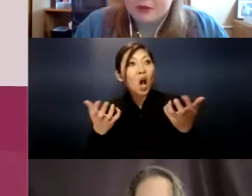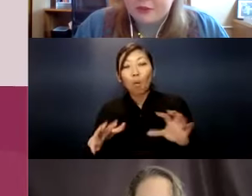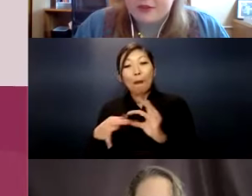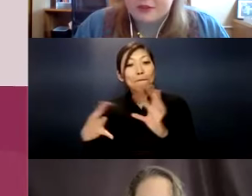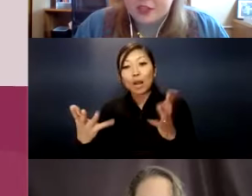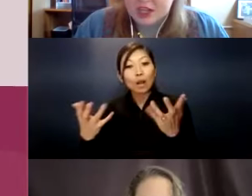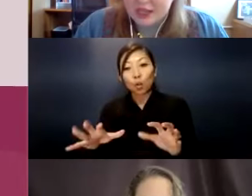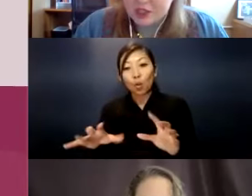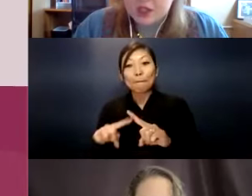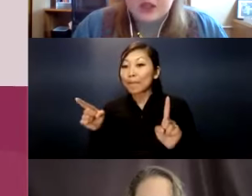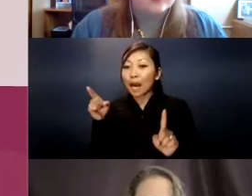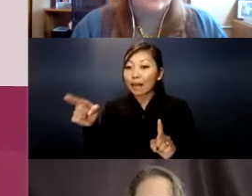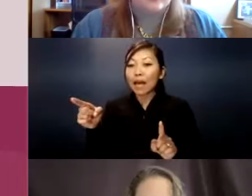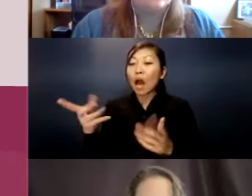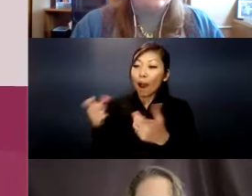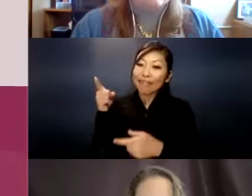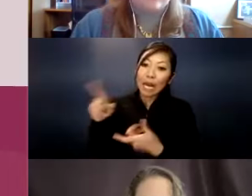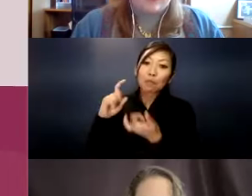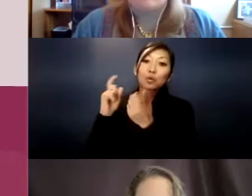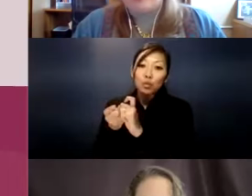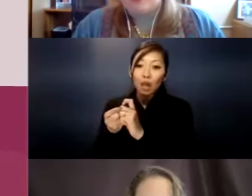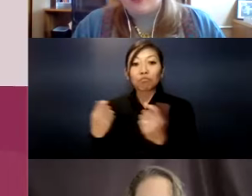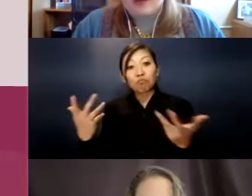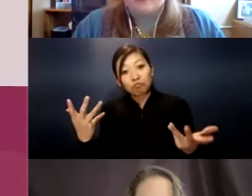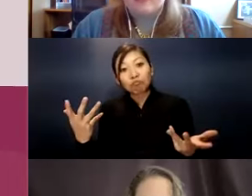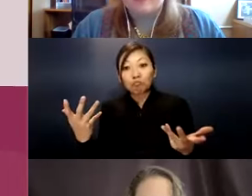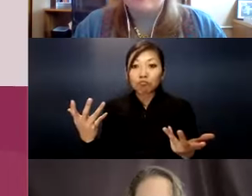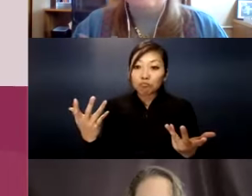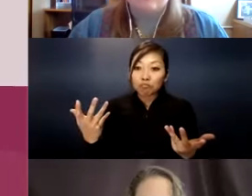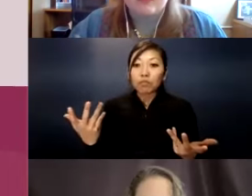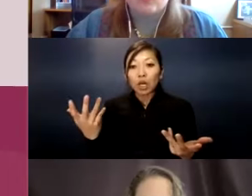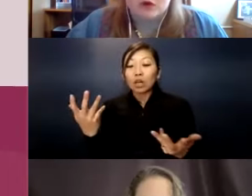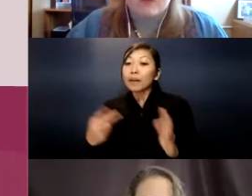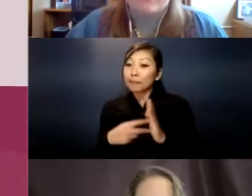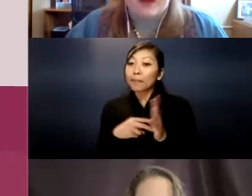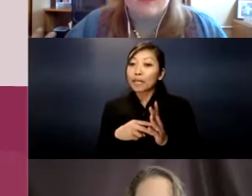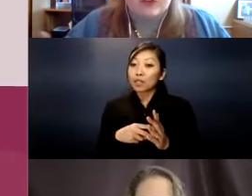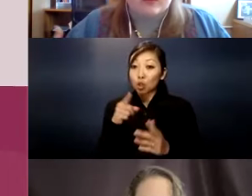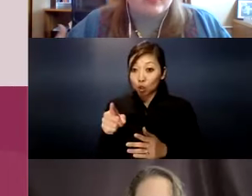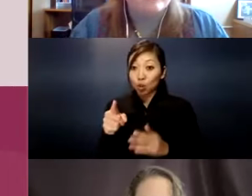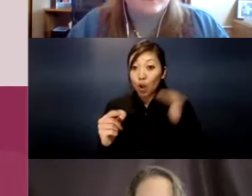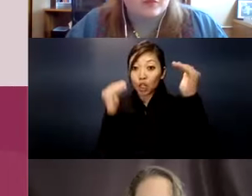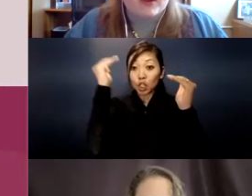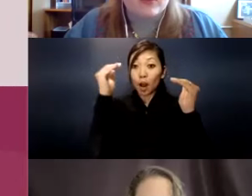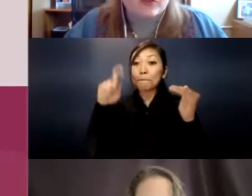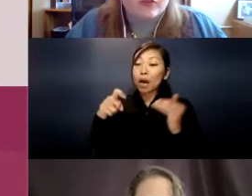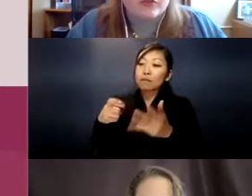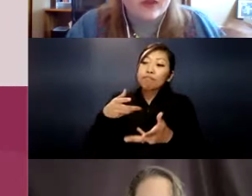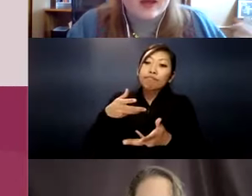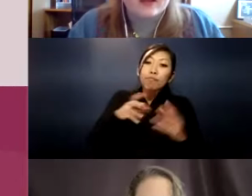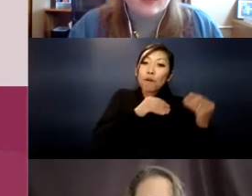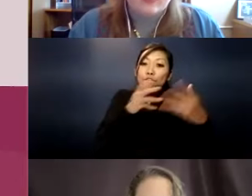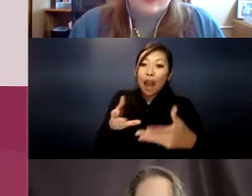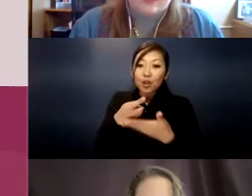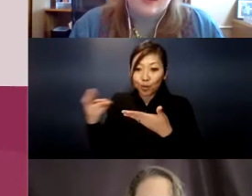this person to change. And that's when you can kind of work with them to provide them resources